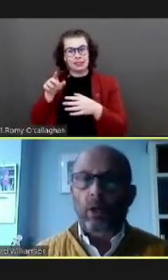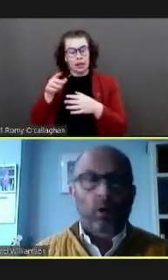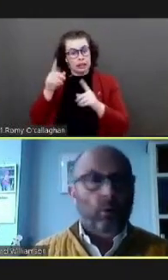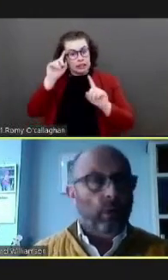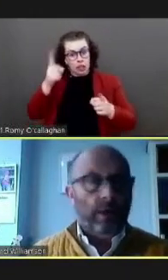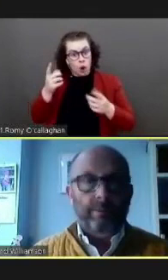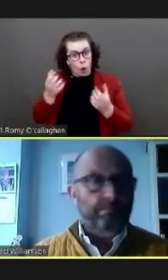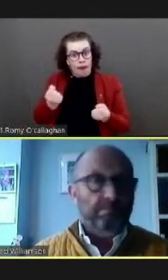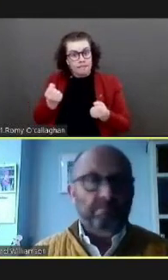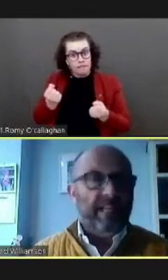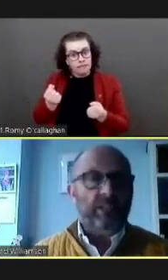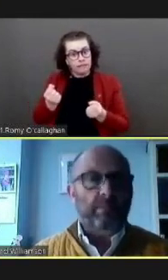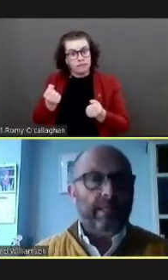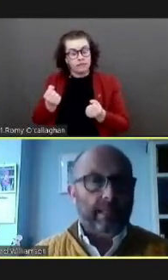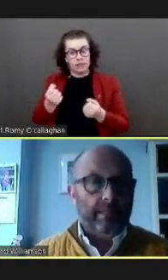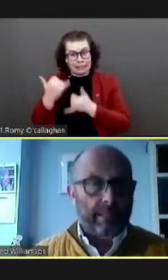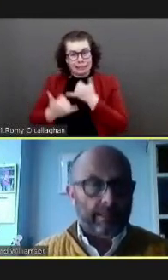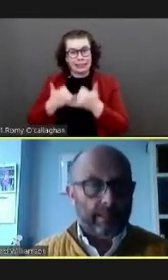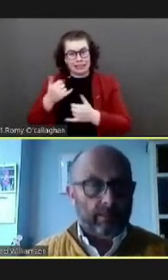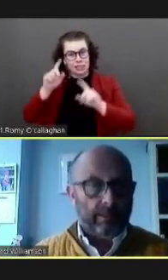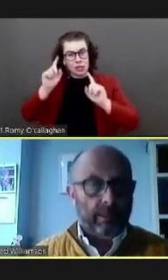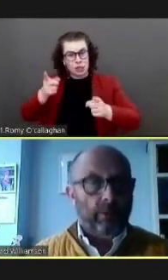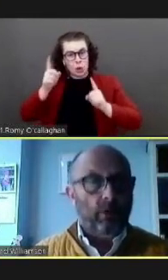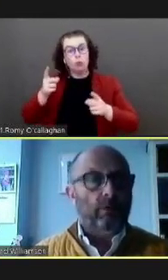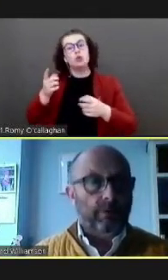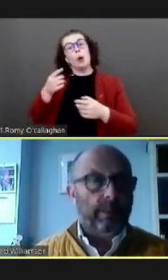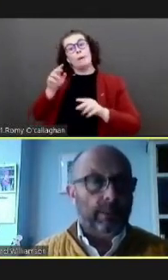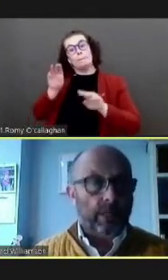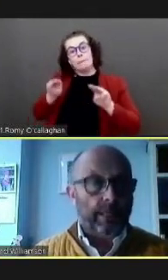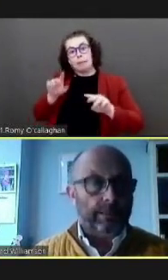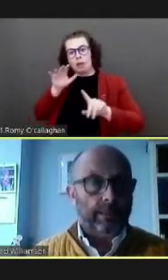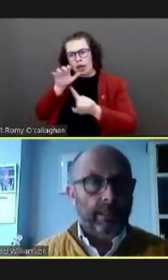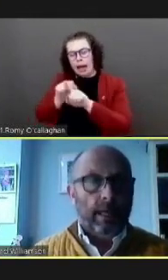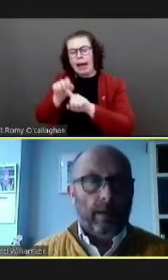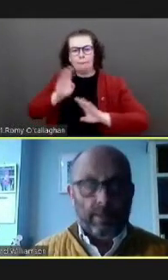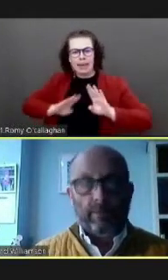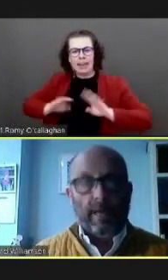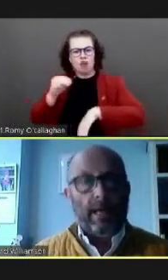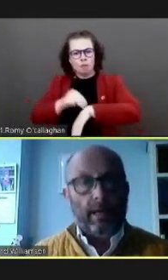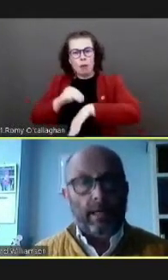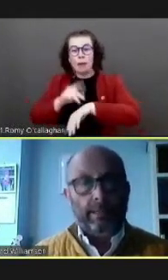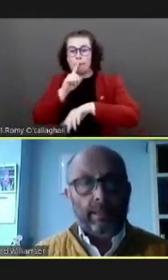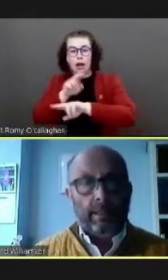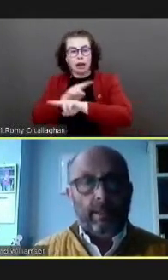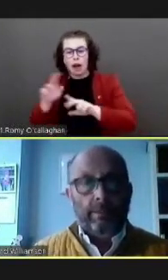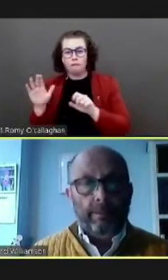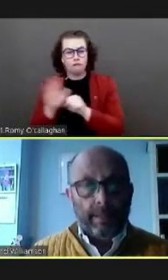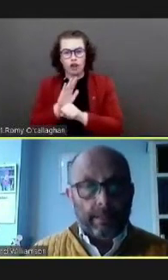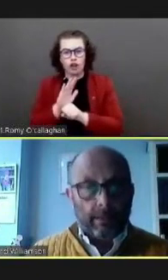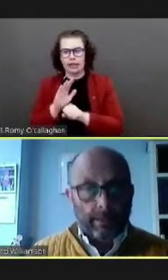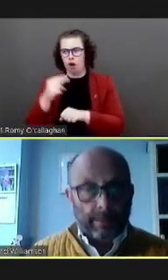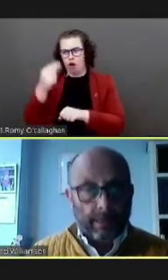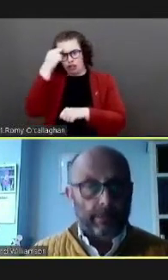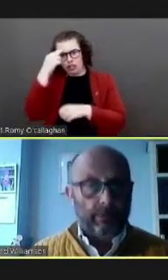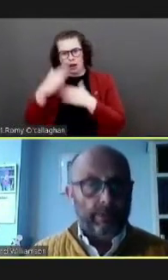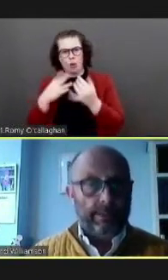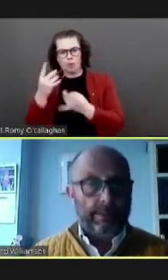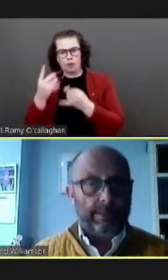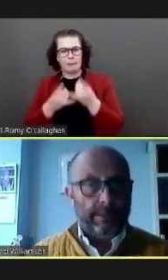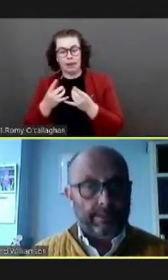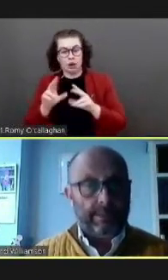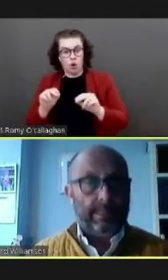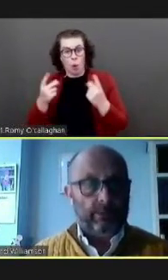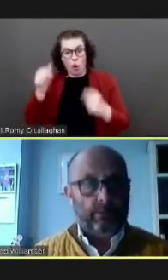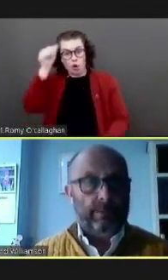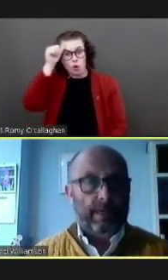disability were intermittently being dealt with, not fully addressed. And when you allied the kind of